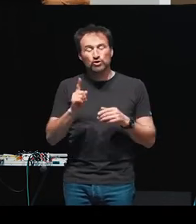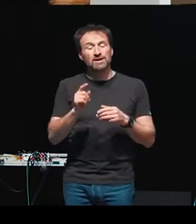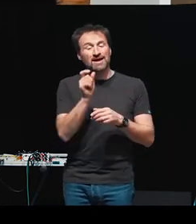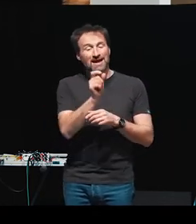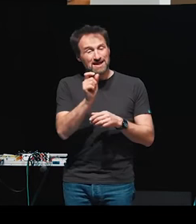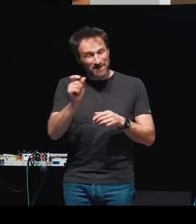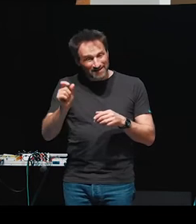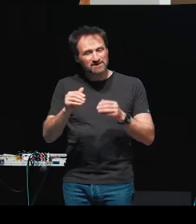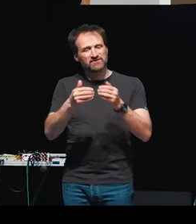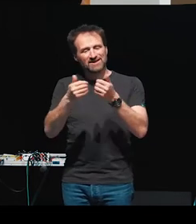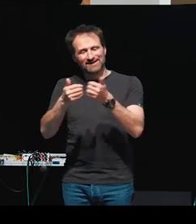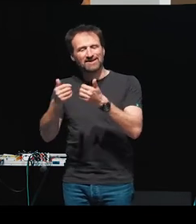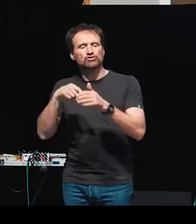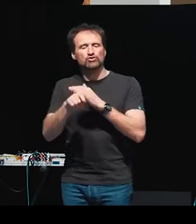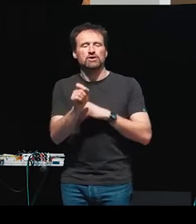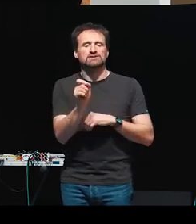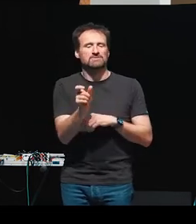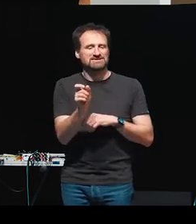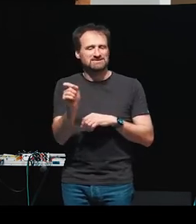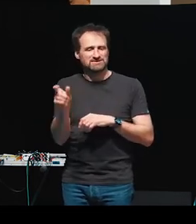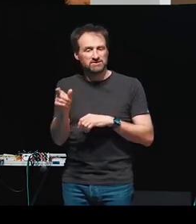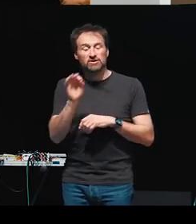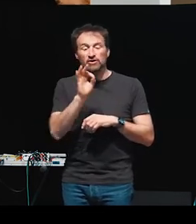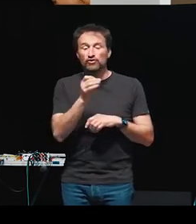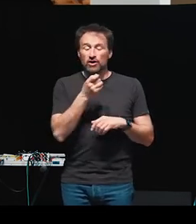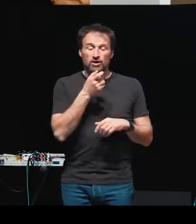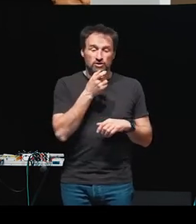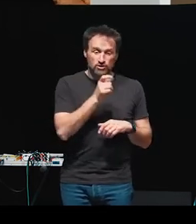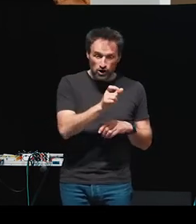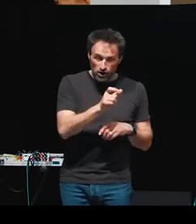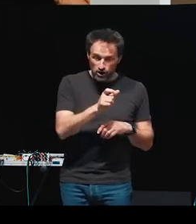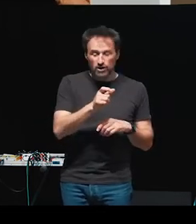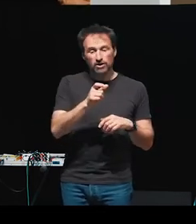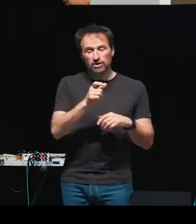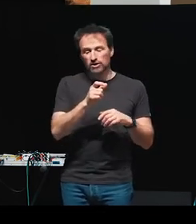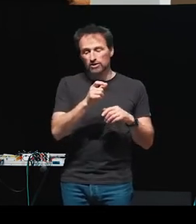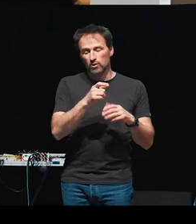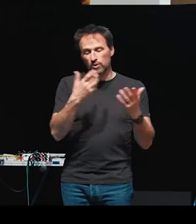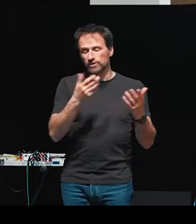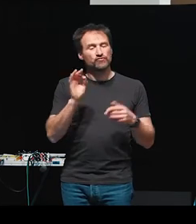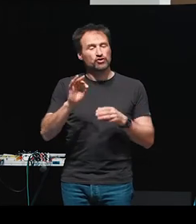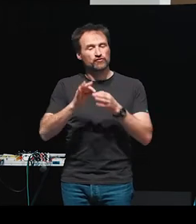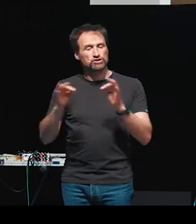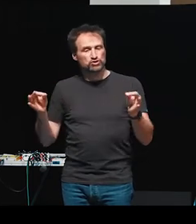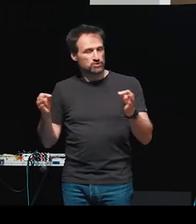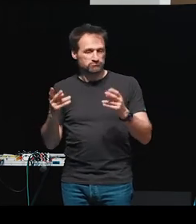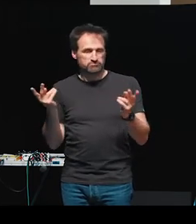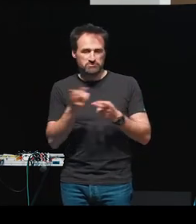spaces, both for calling and defining functions. This one only returns its argument multiplied by